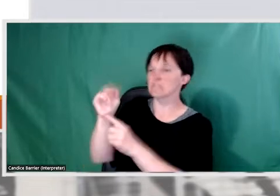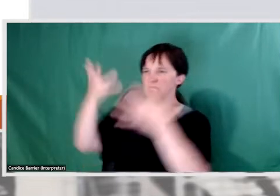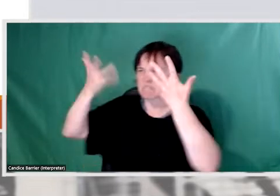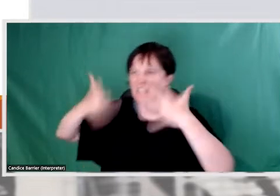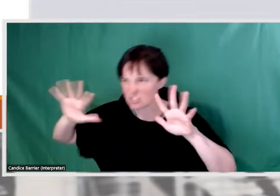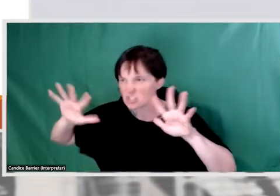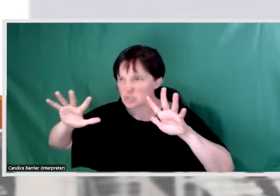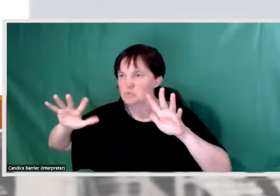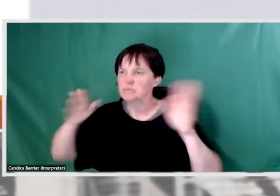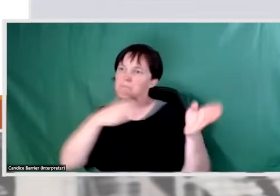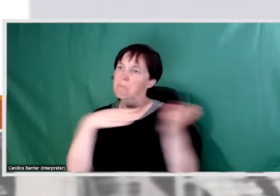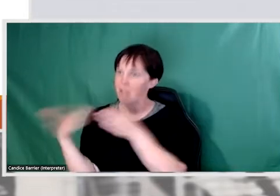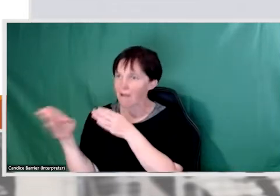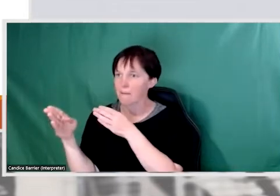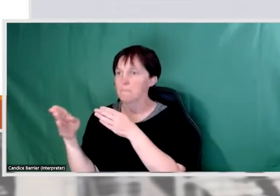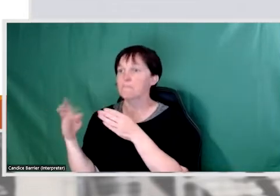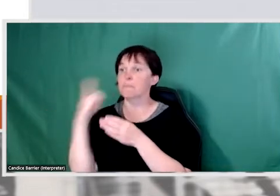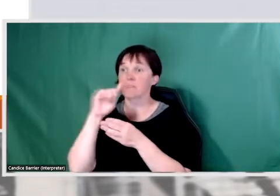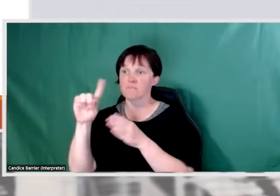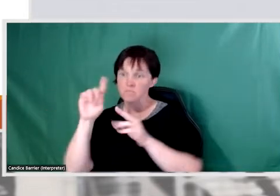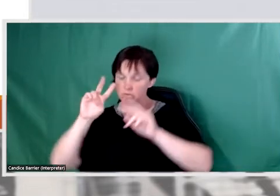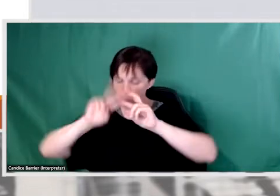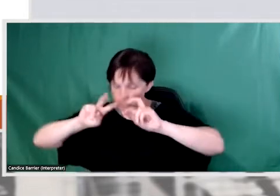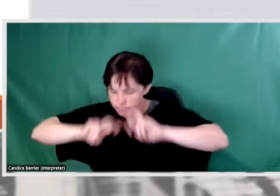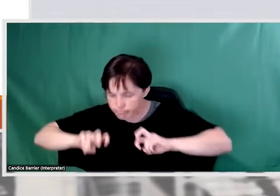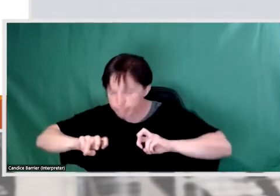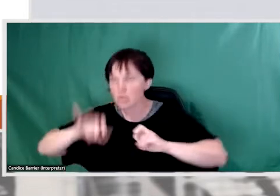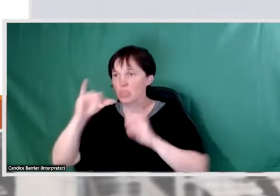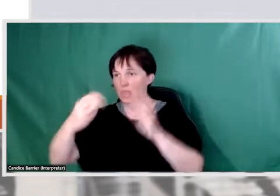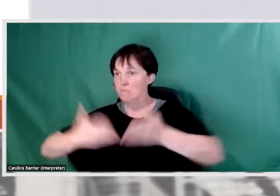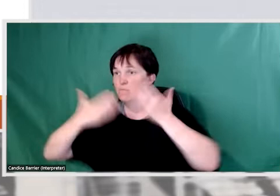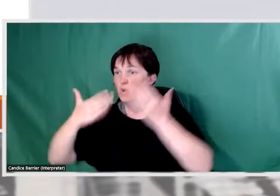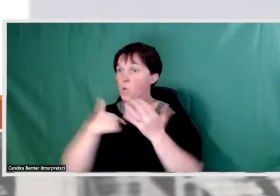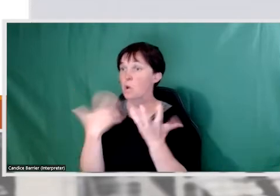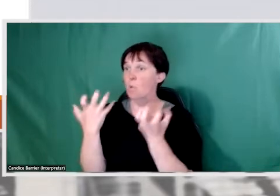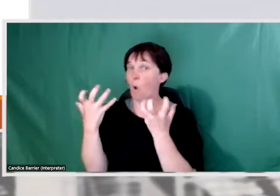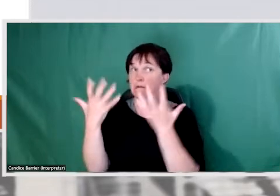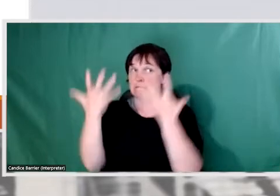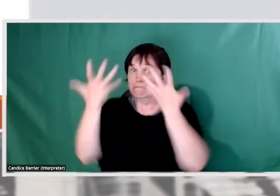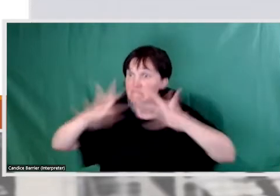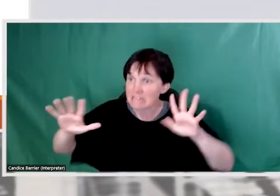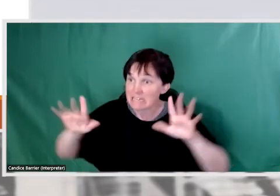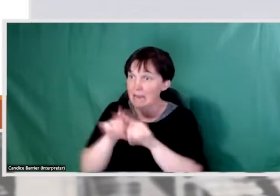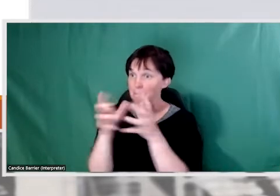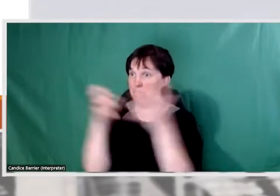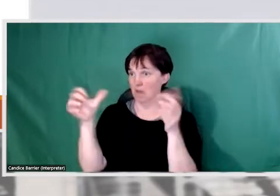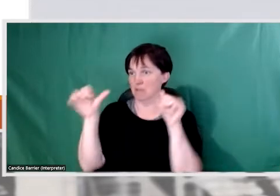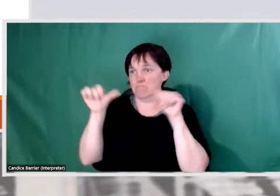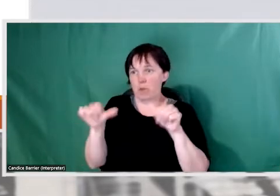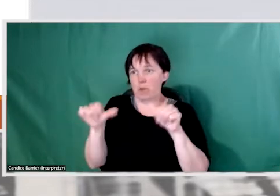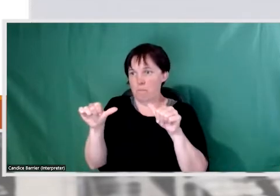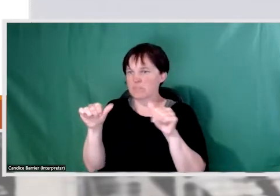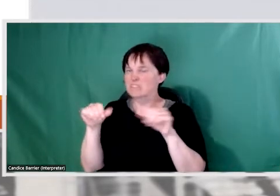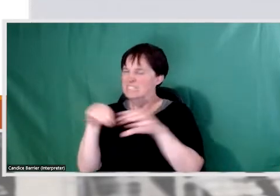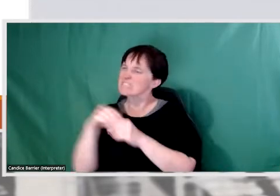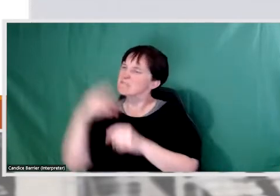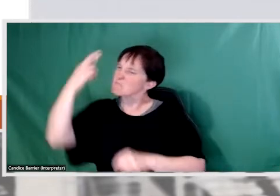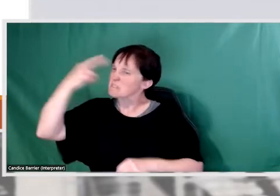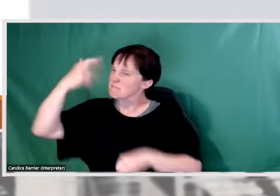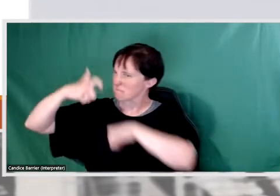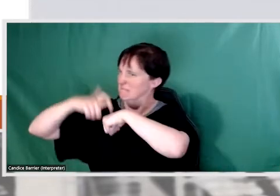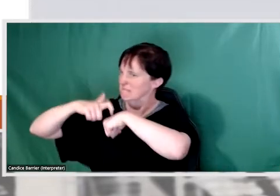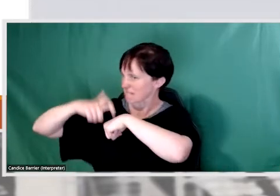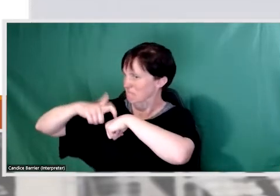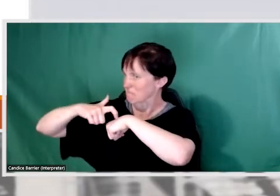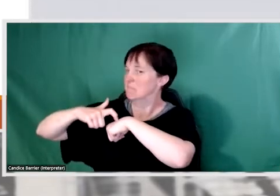proposal. So, we want to get as much done as possible in a reasonable amount of time as we can. That's what